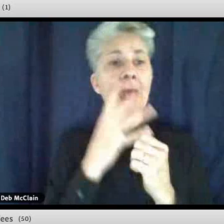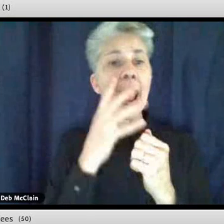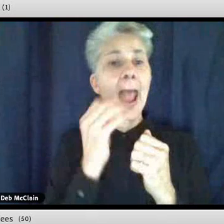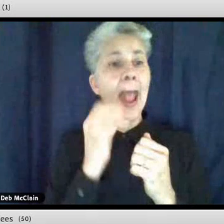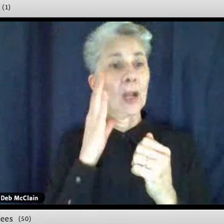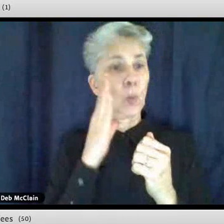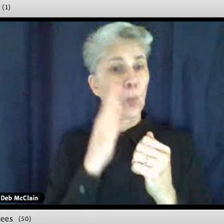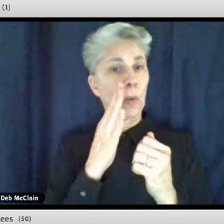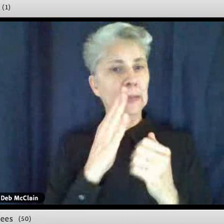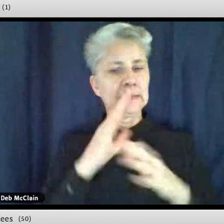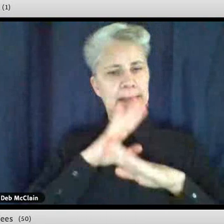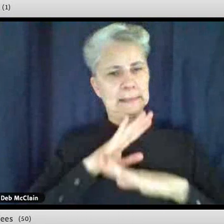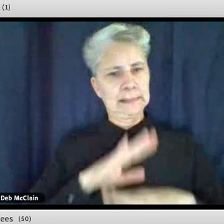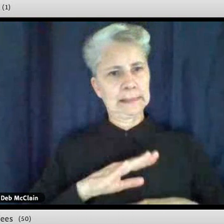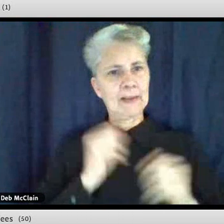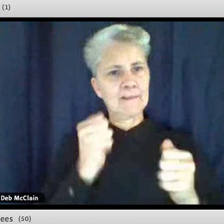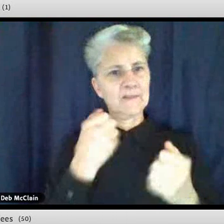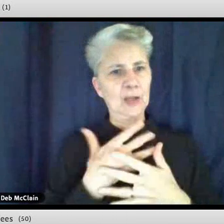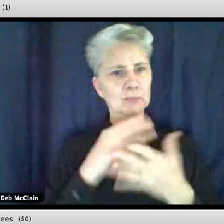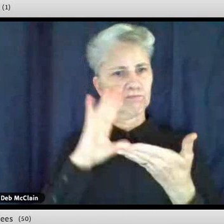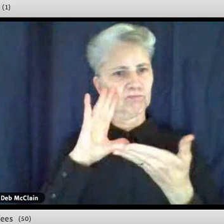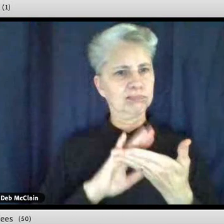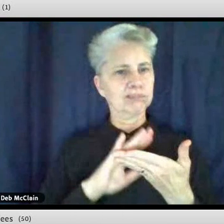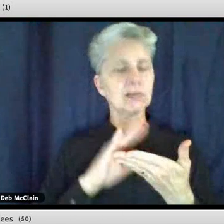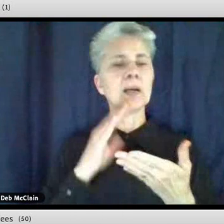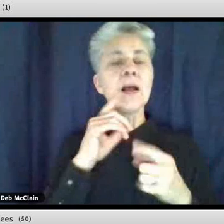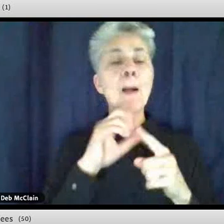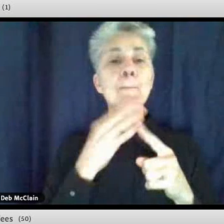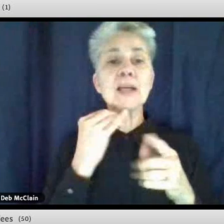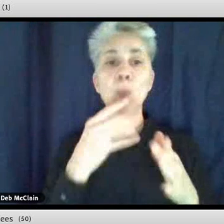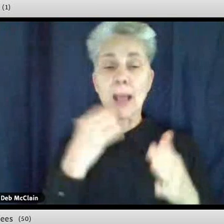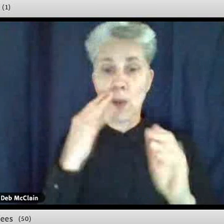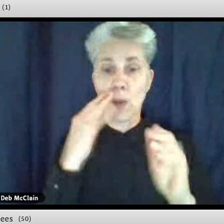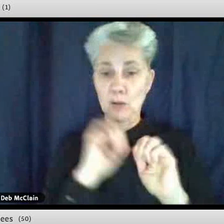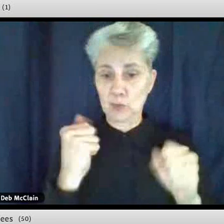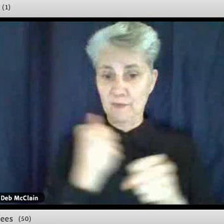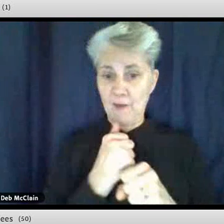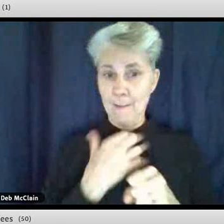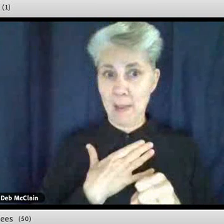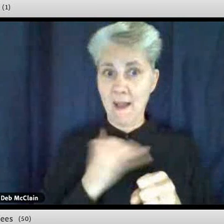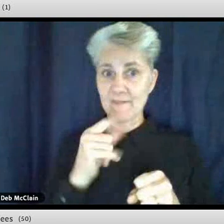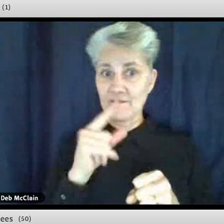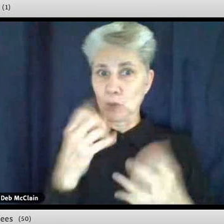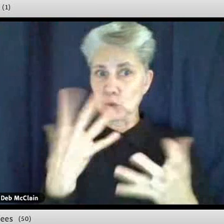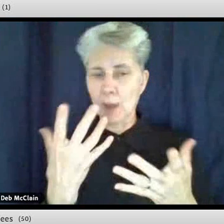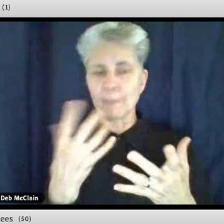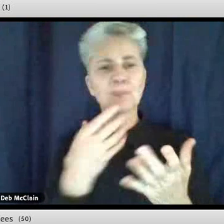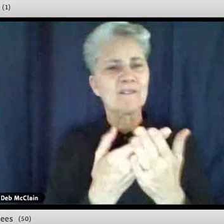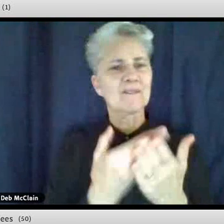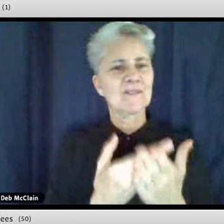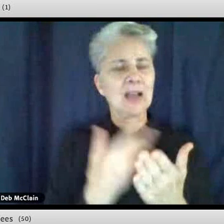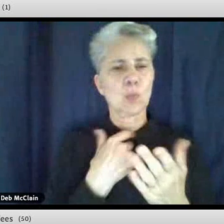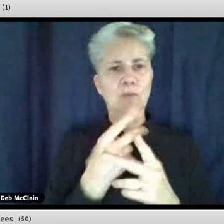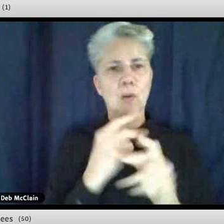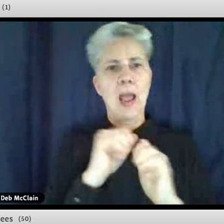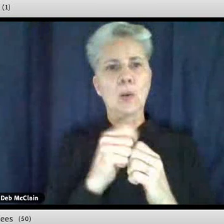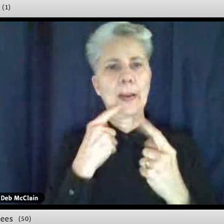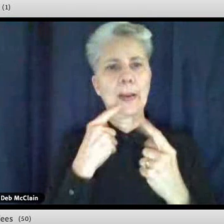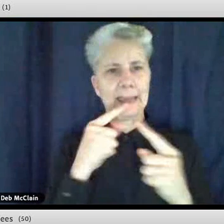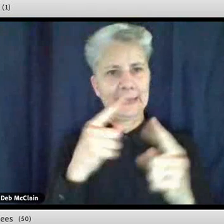going to ease your fears a little bit. Like I said, the best way I know to fight my fears is with facts. And so we're going to figure out how we can get